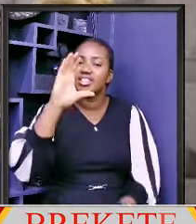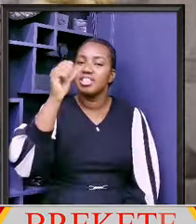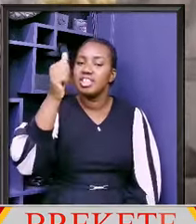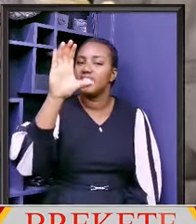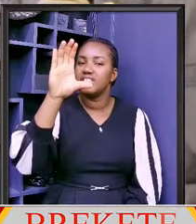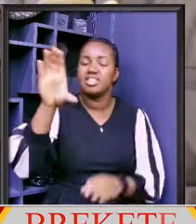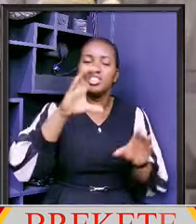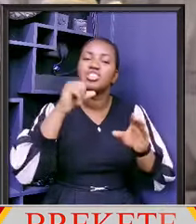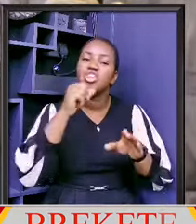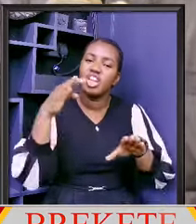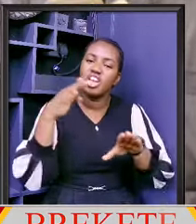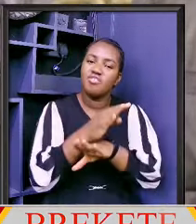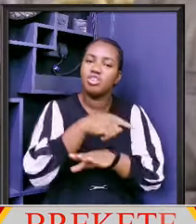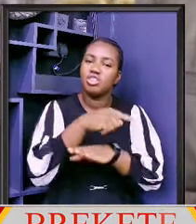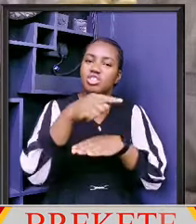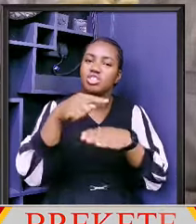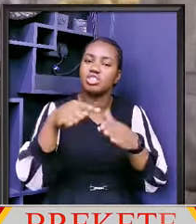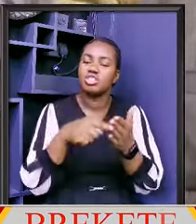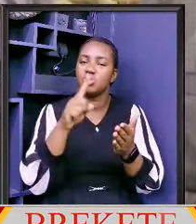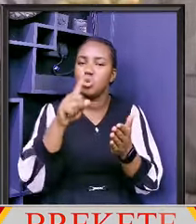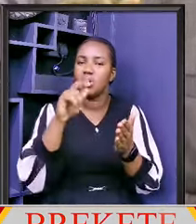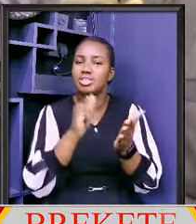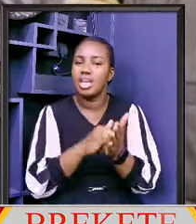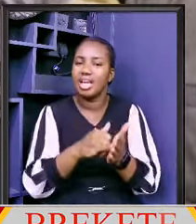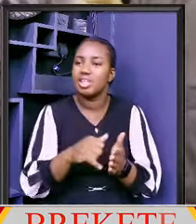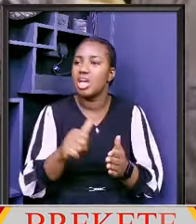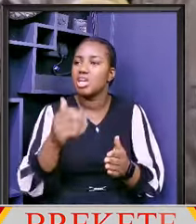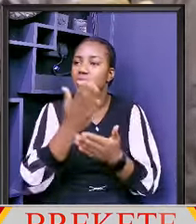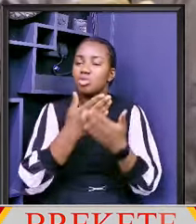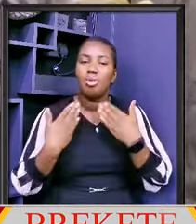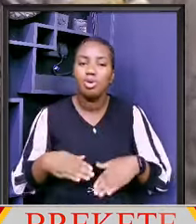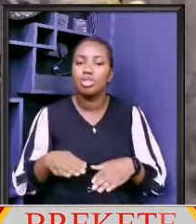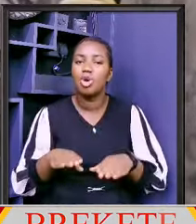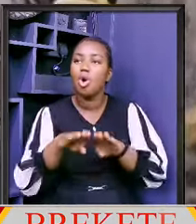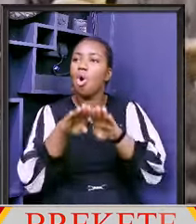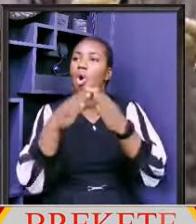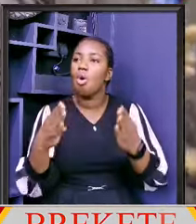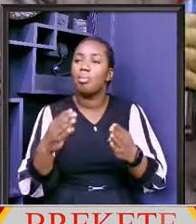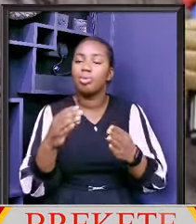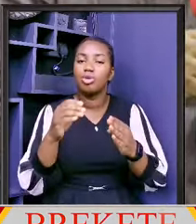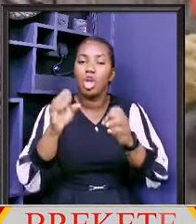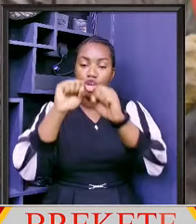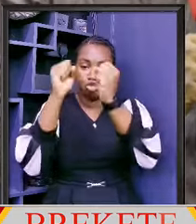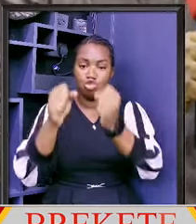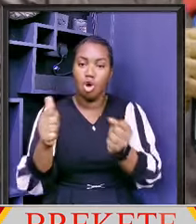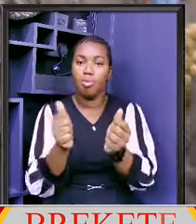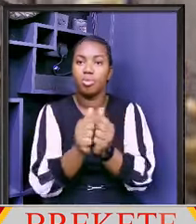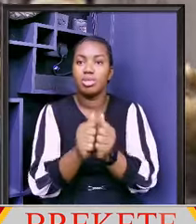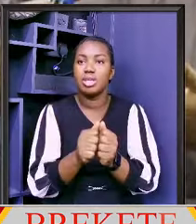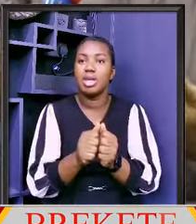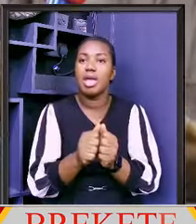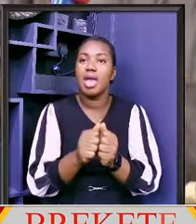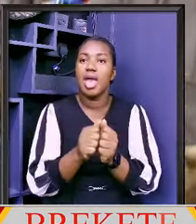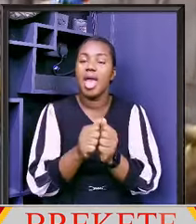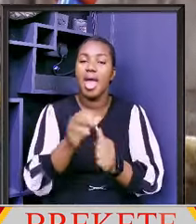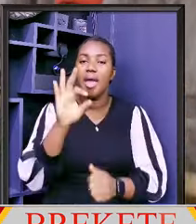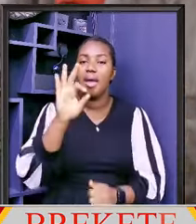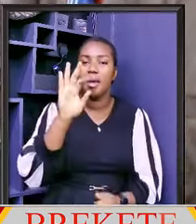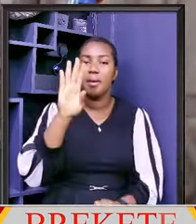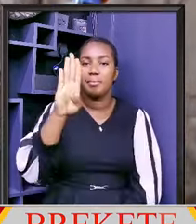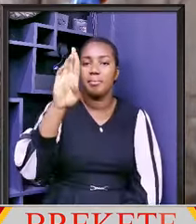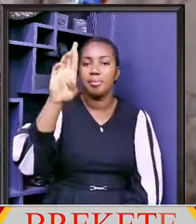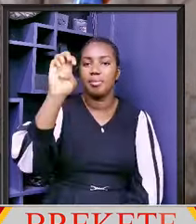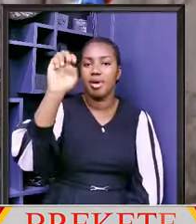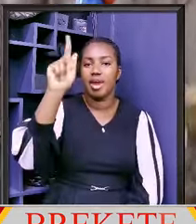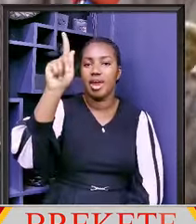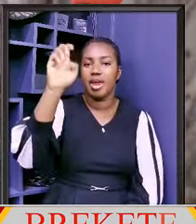say somebody they use break at a family name to open shop. The still they use amber. The day where I go